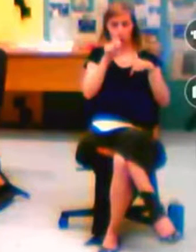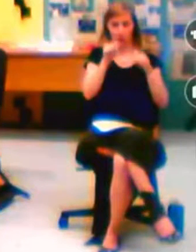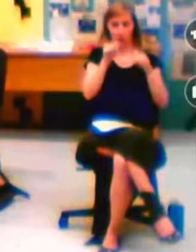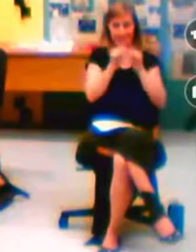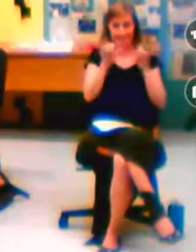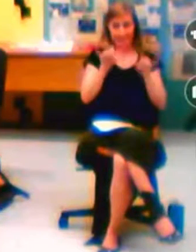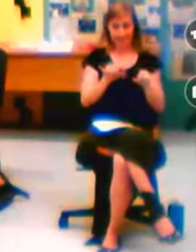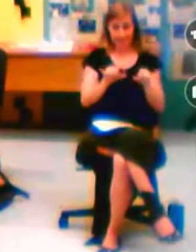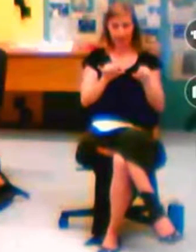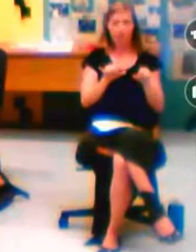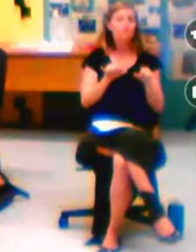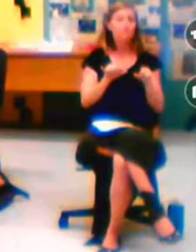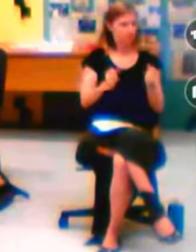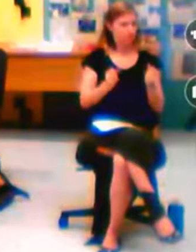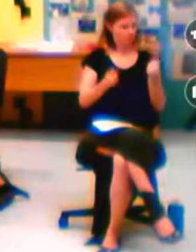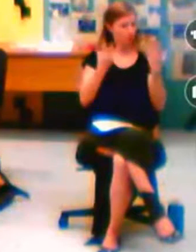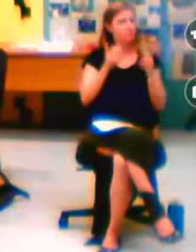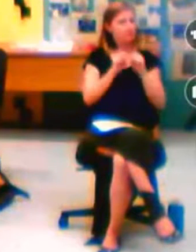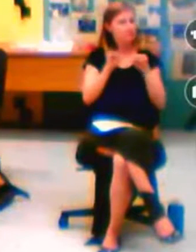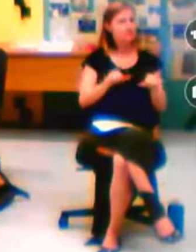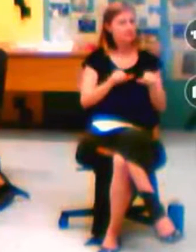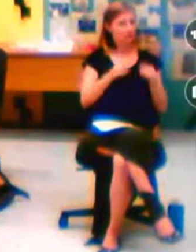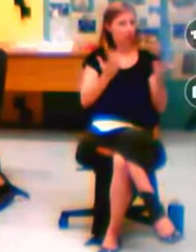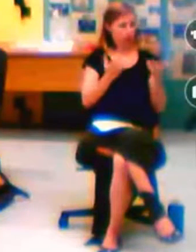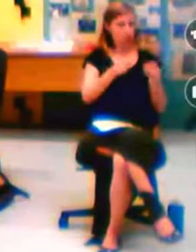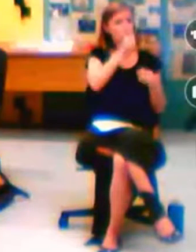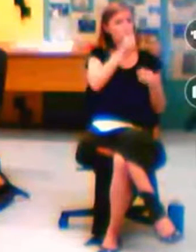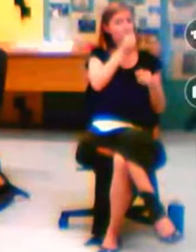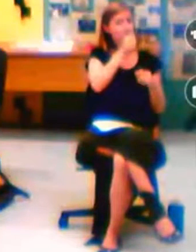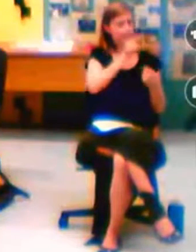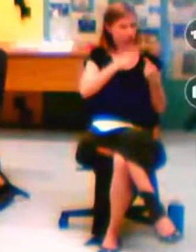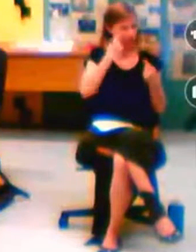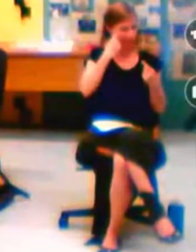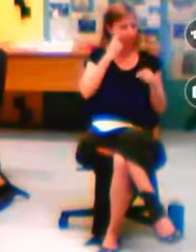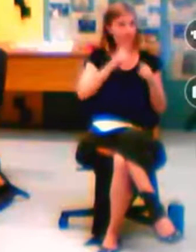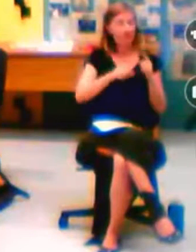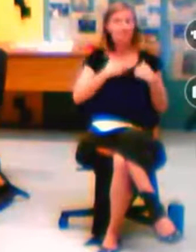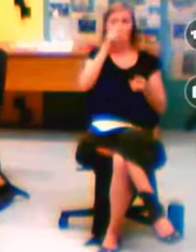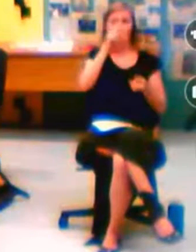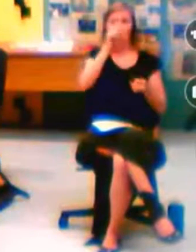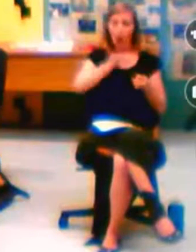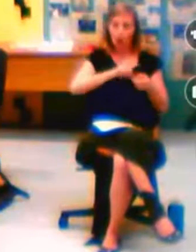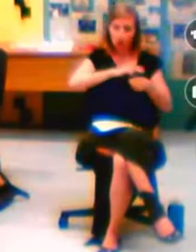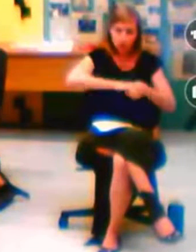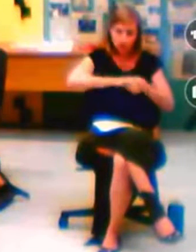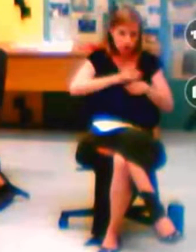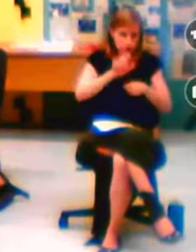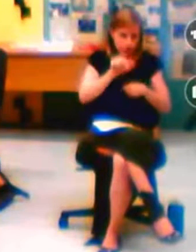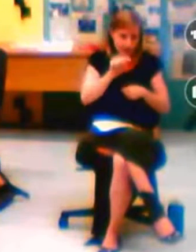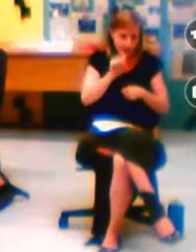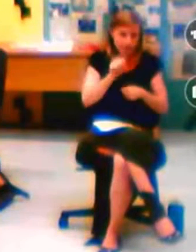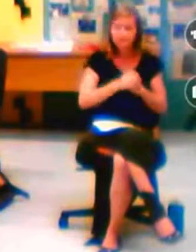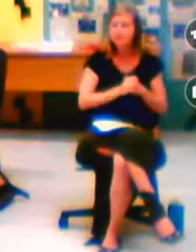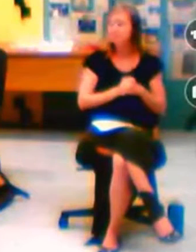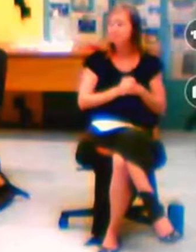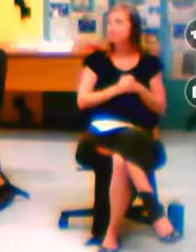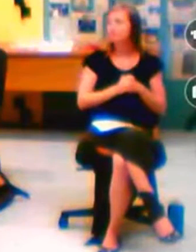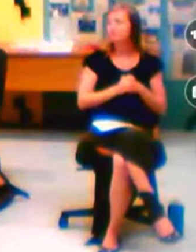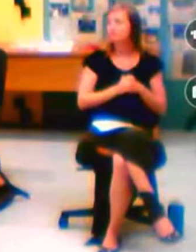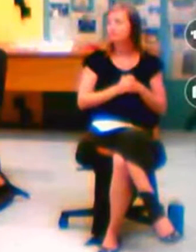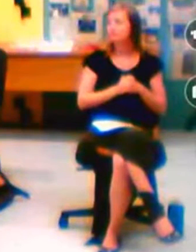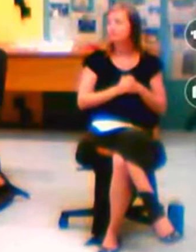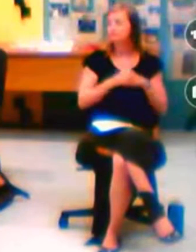for treating people who are expensive to treat are you willing to do that. which is one reason the U.S. system,